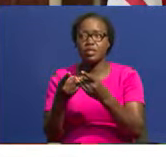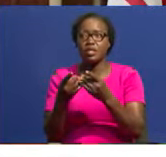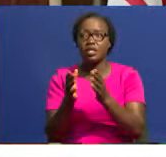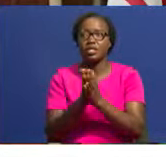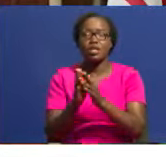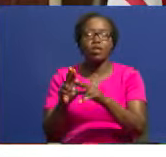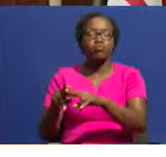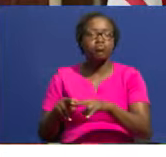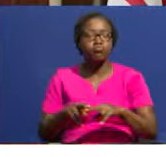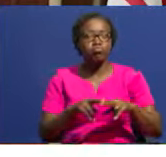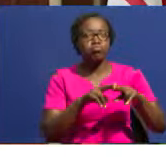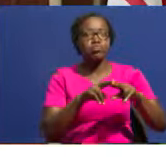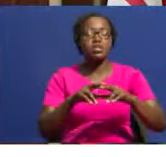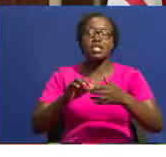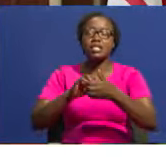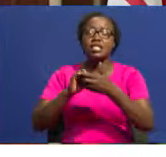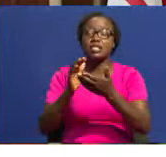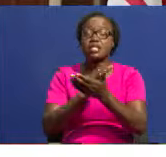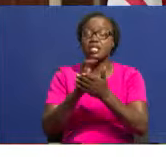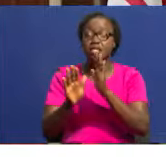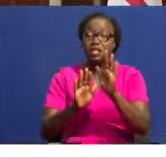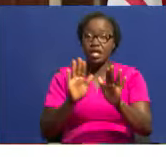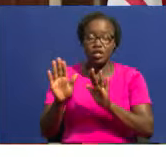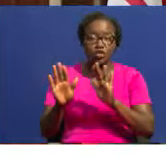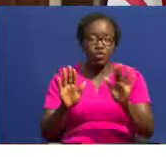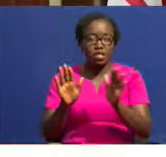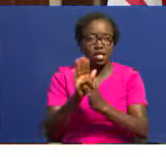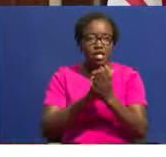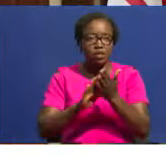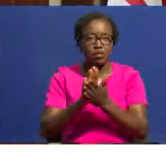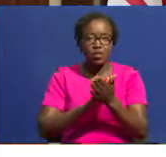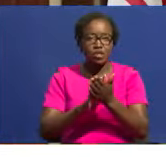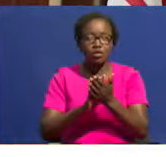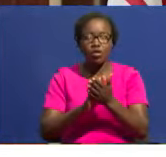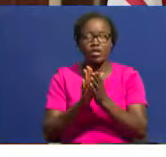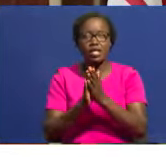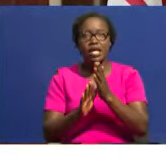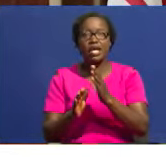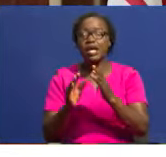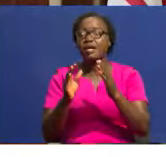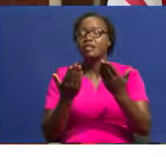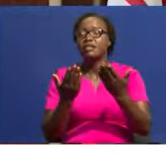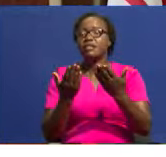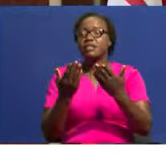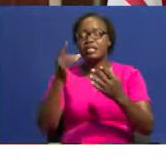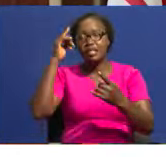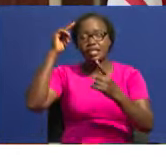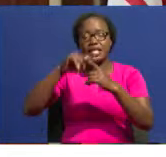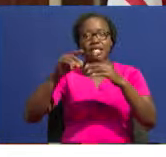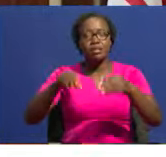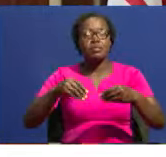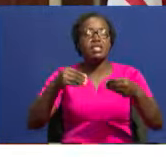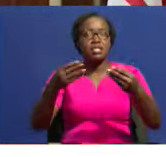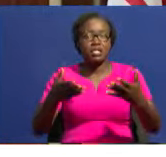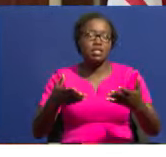now and go and engage in your sectors based on the ceilings which have been provided. So you'll find